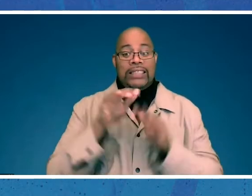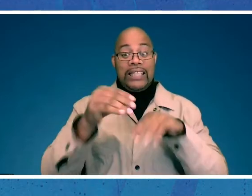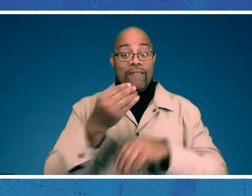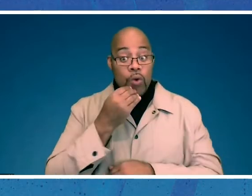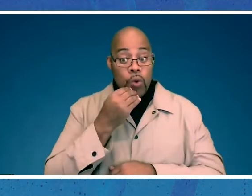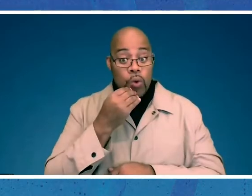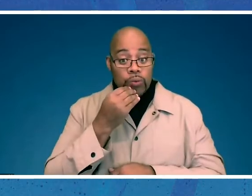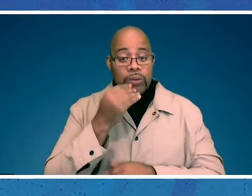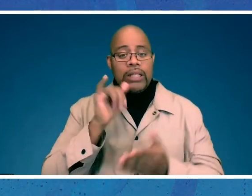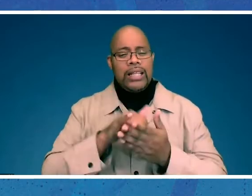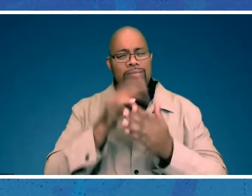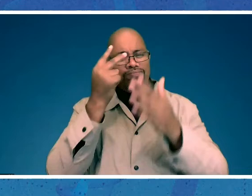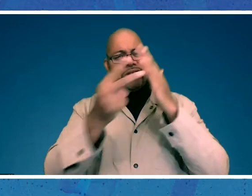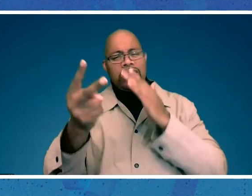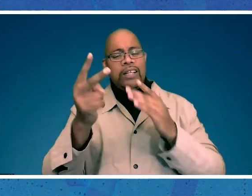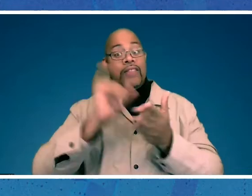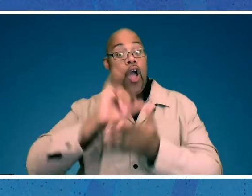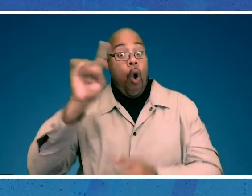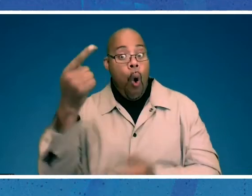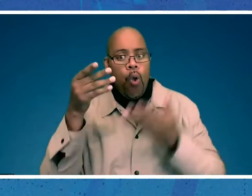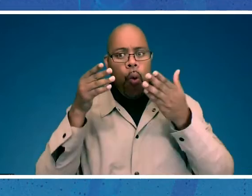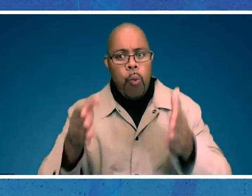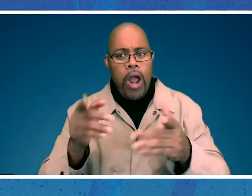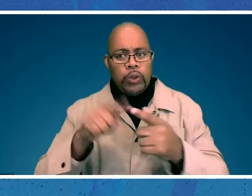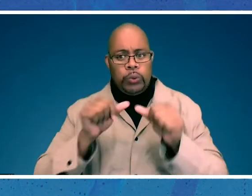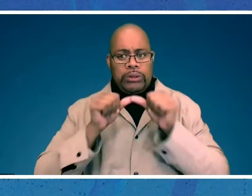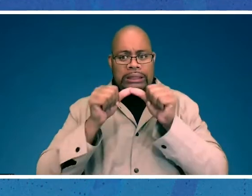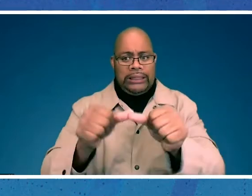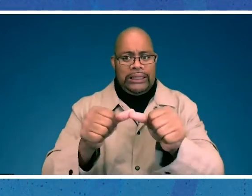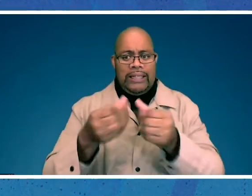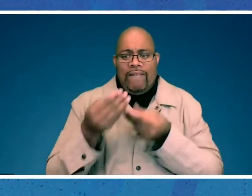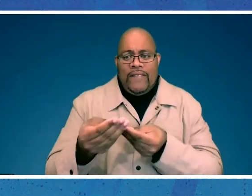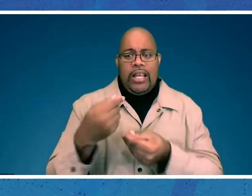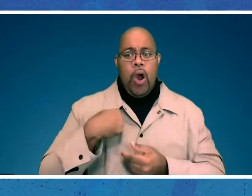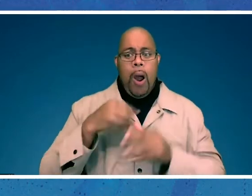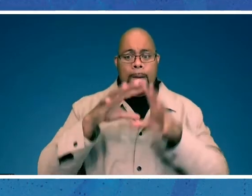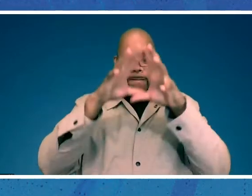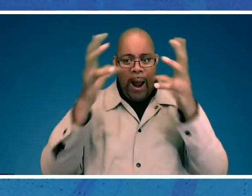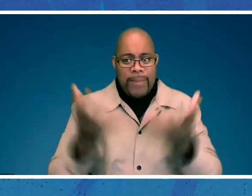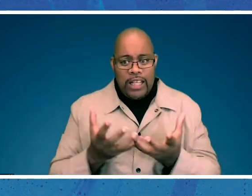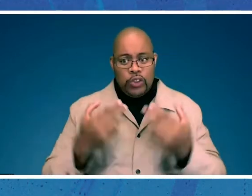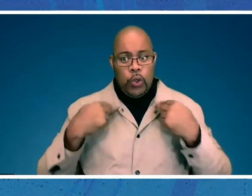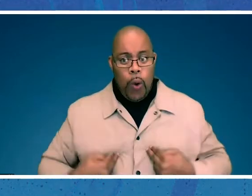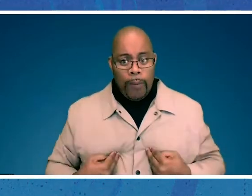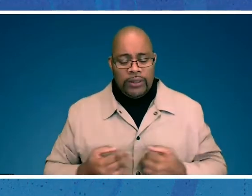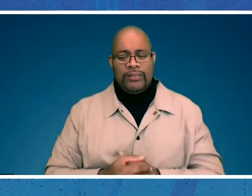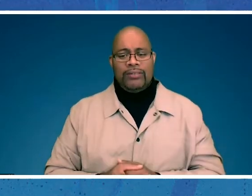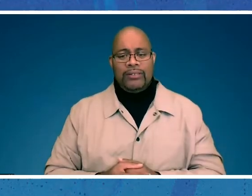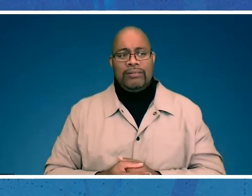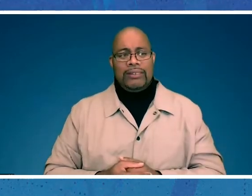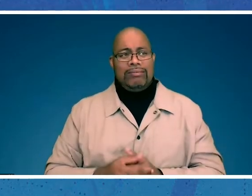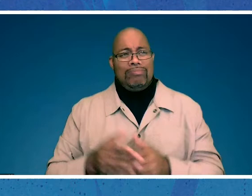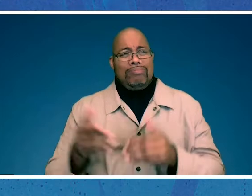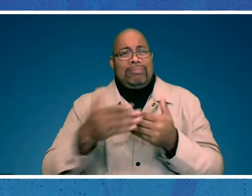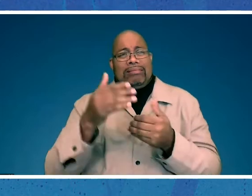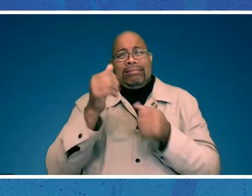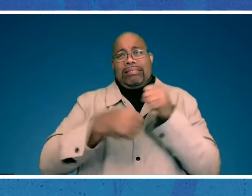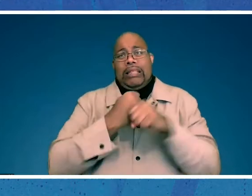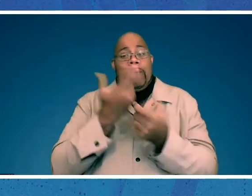way, is projected to be the only way to sustainably feed our ever-growing human population as early